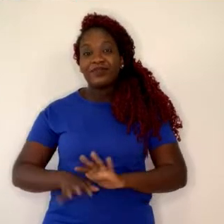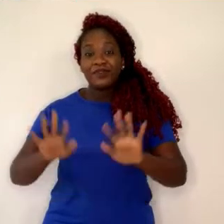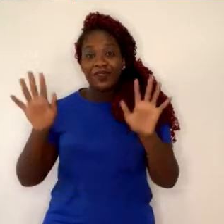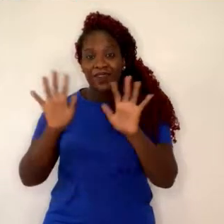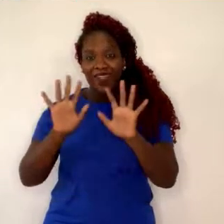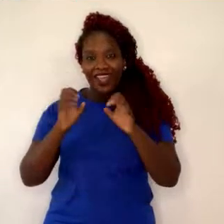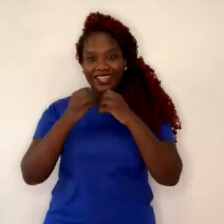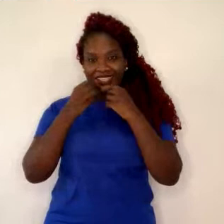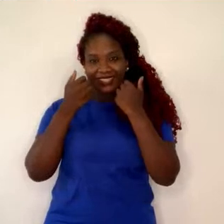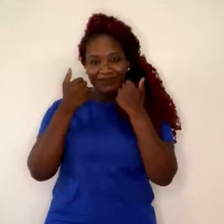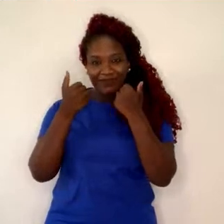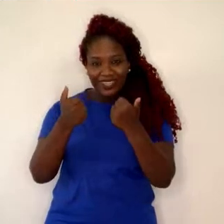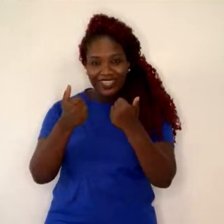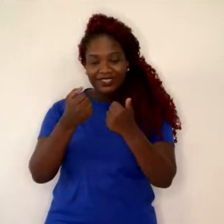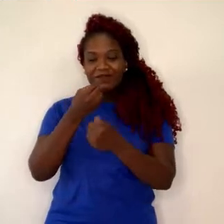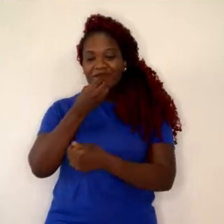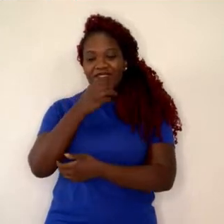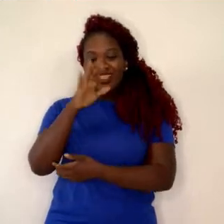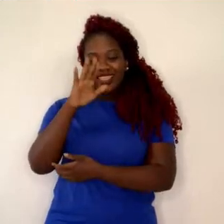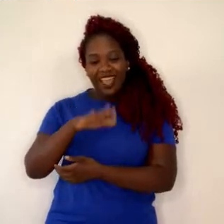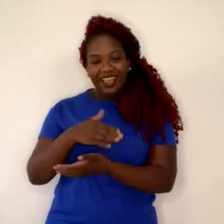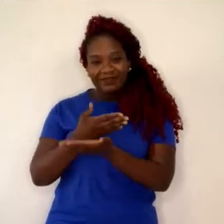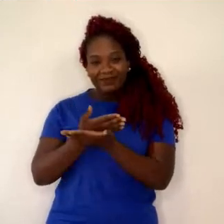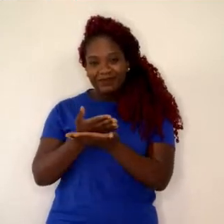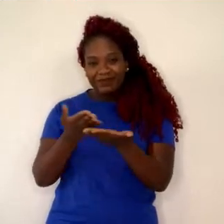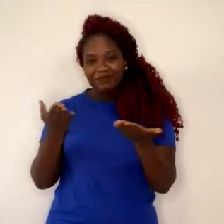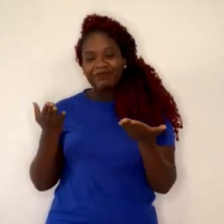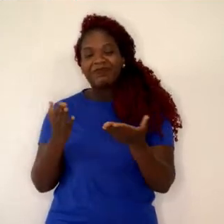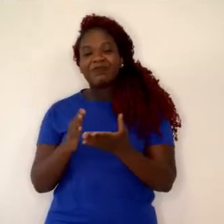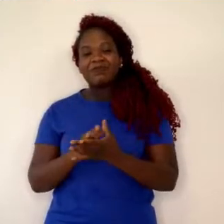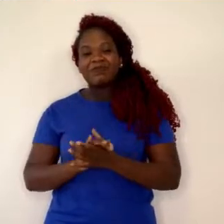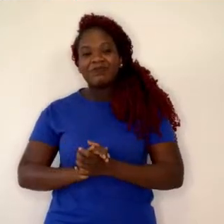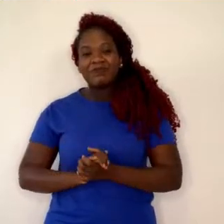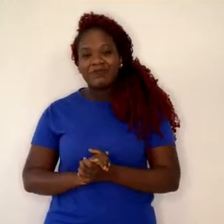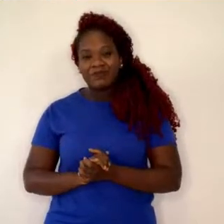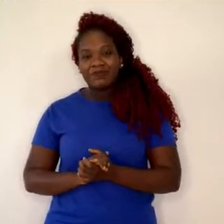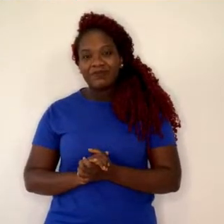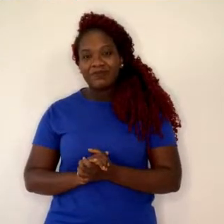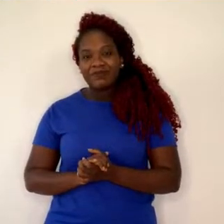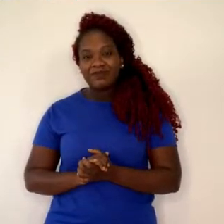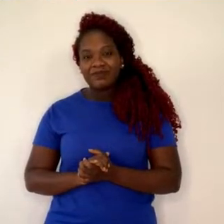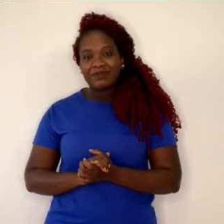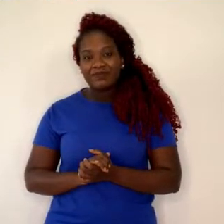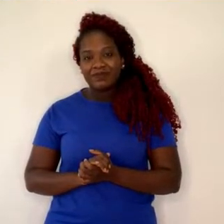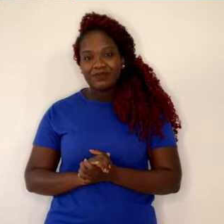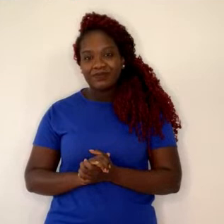Hello, how are you? Good afternoon to all of you who are